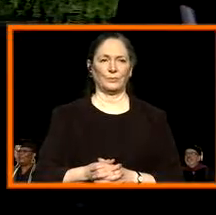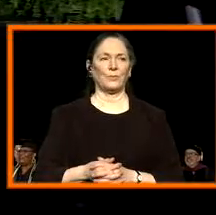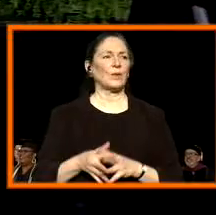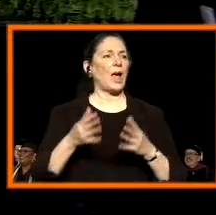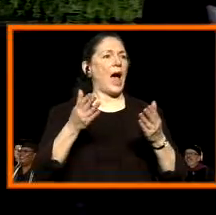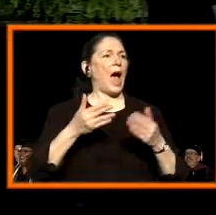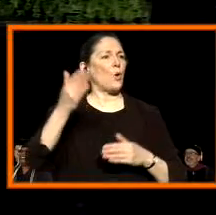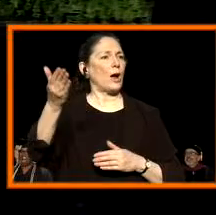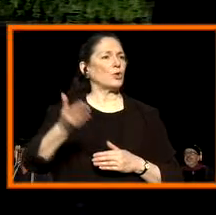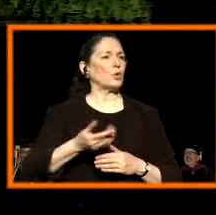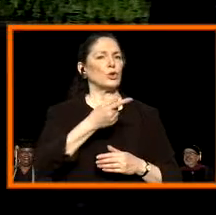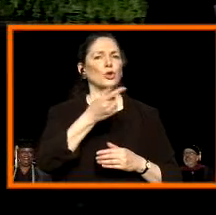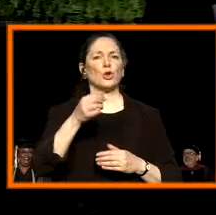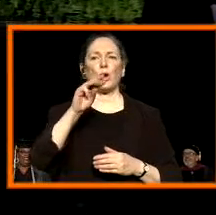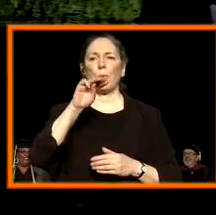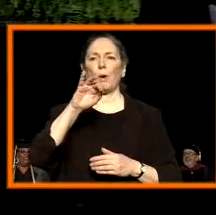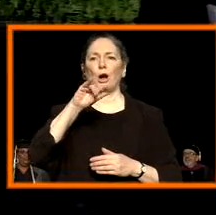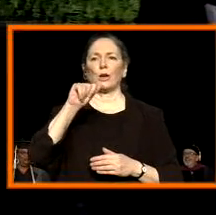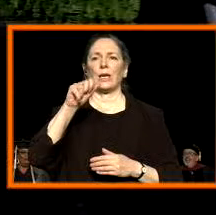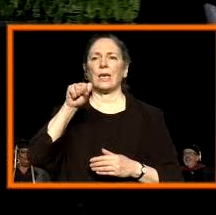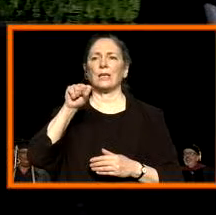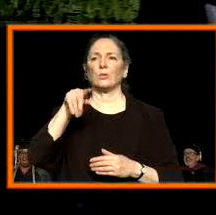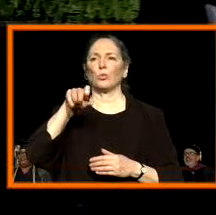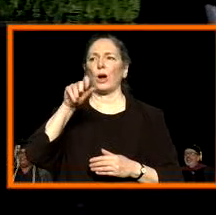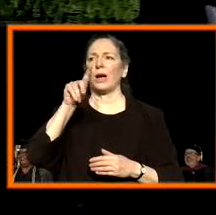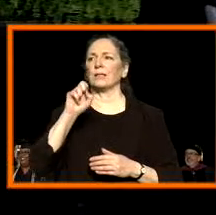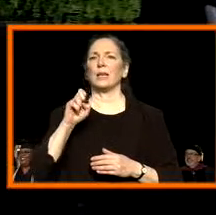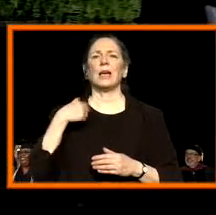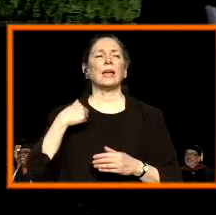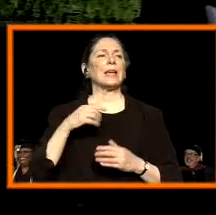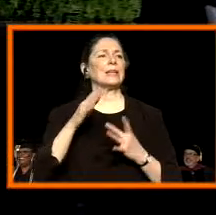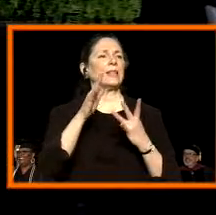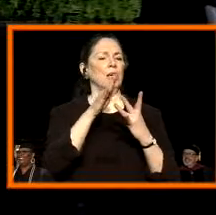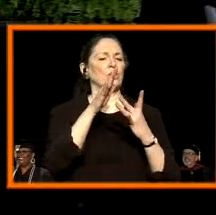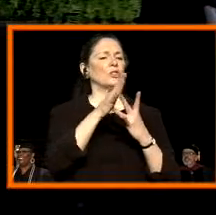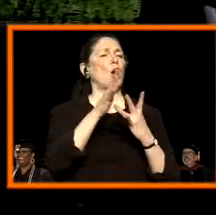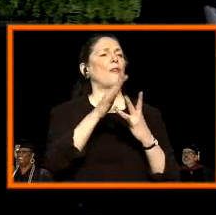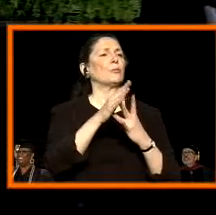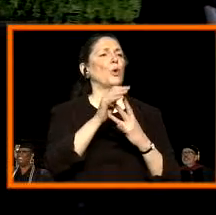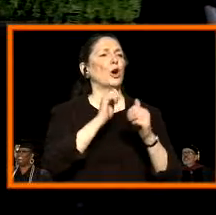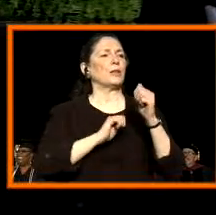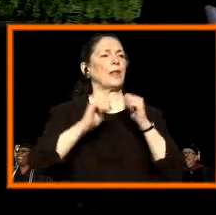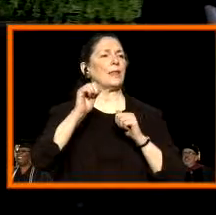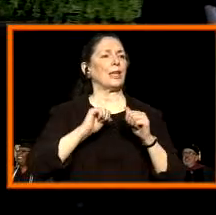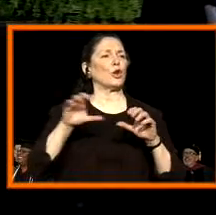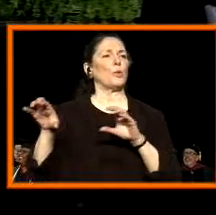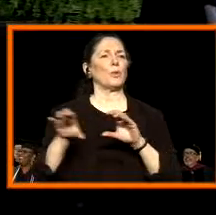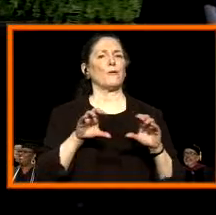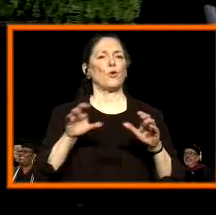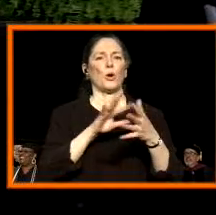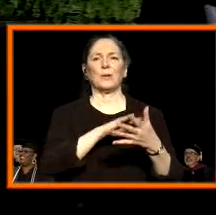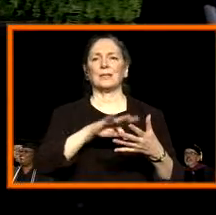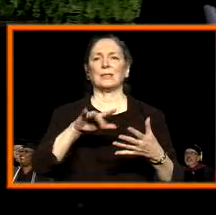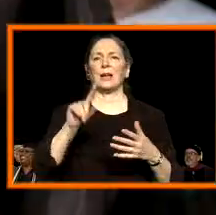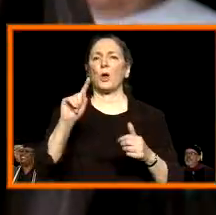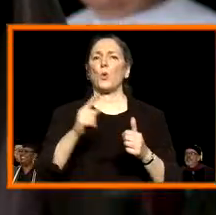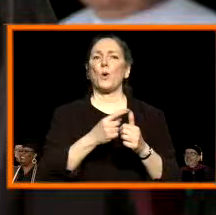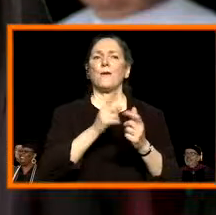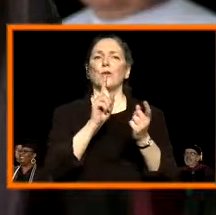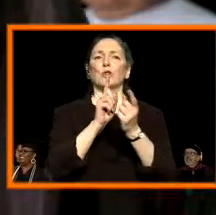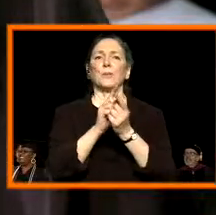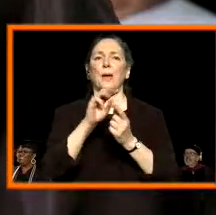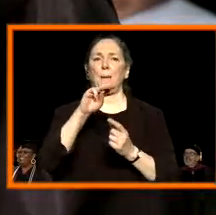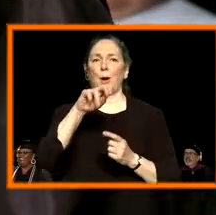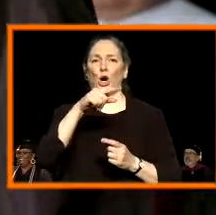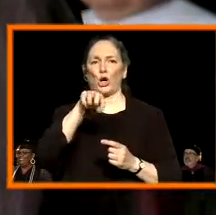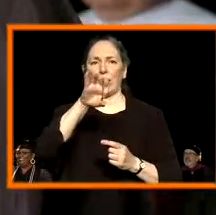I want to introduce to you Marquis Parks. He's a sophomore in theater and performance studies. We first met